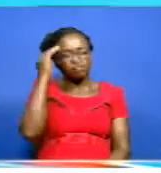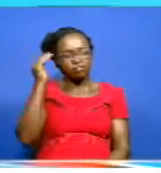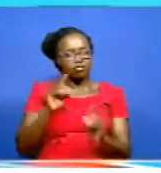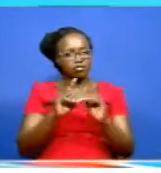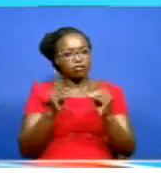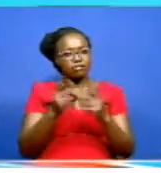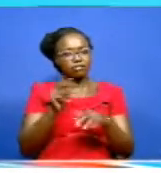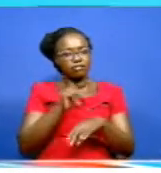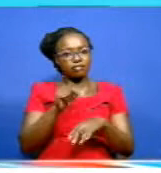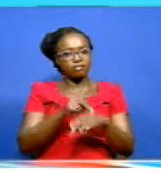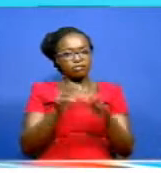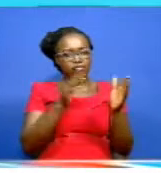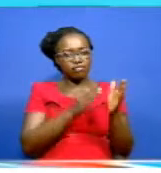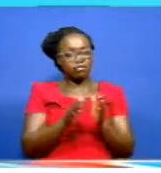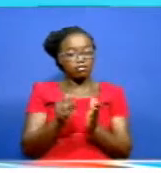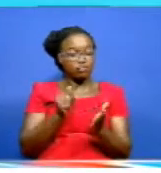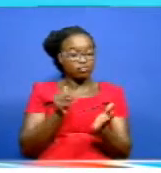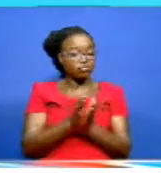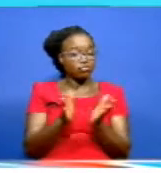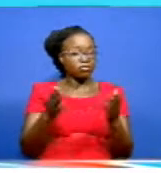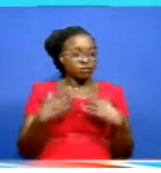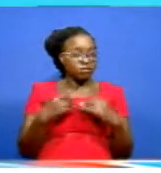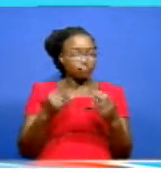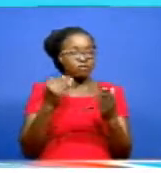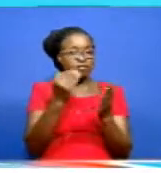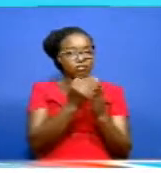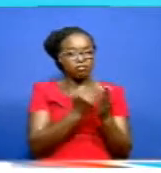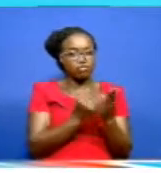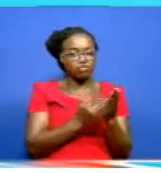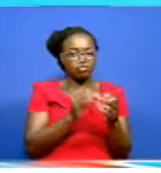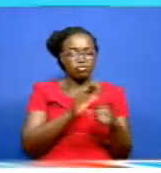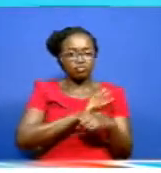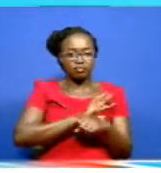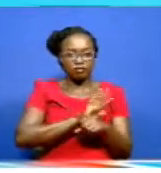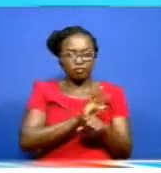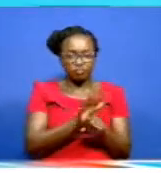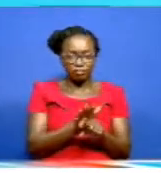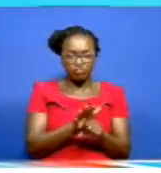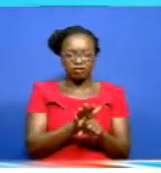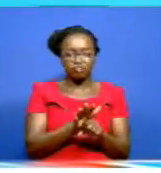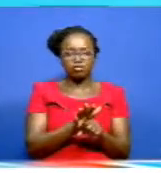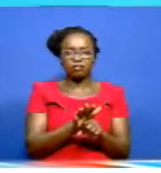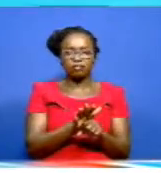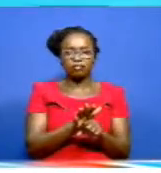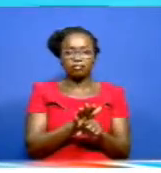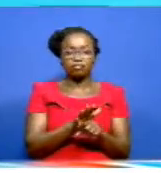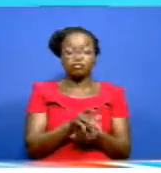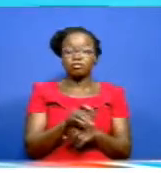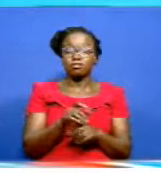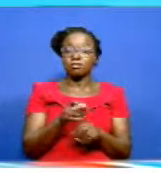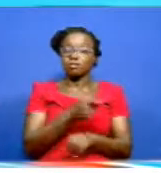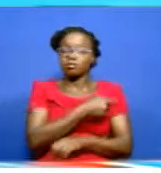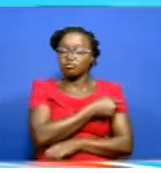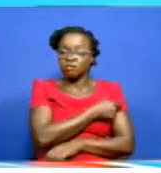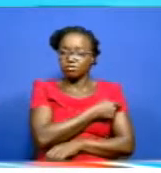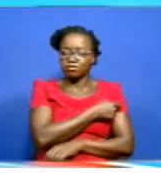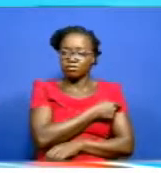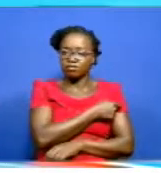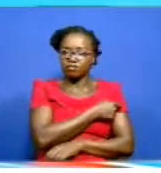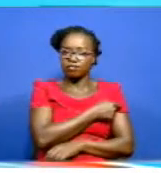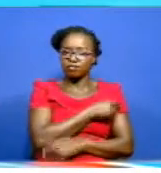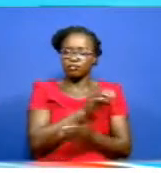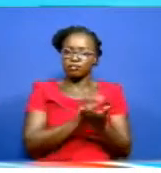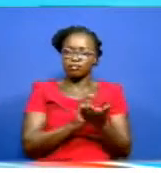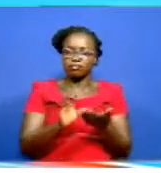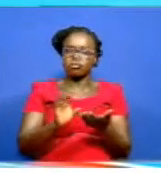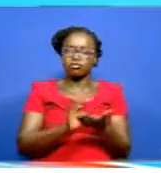National Strategic Public Health Programs, and of course the COVID-19 vaccine and its